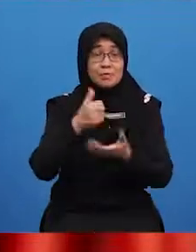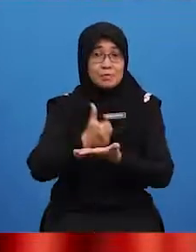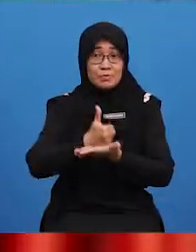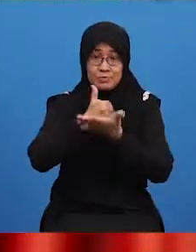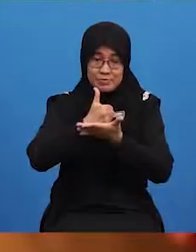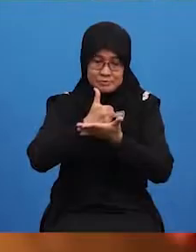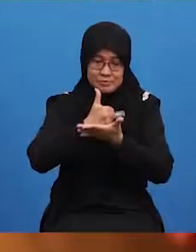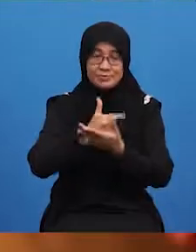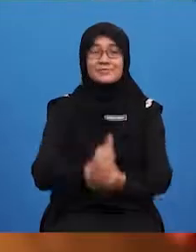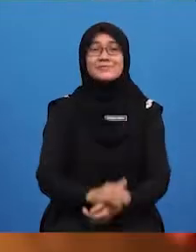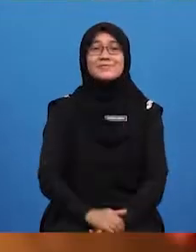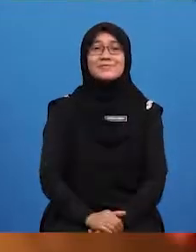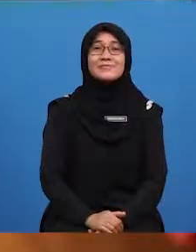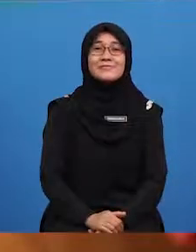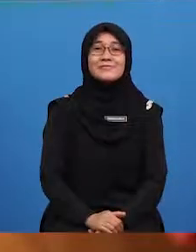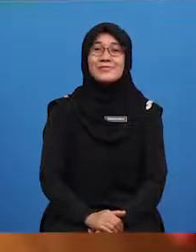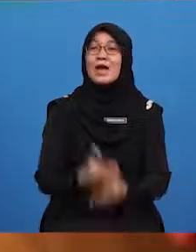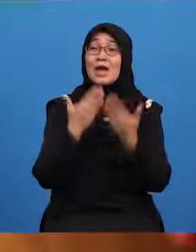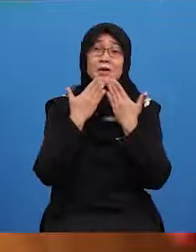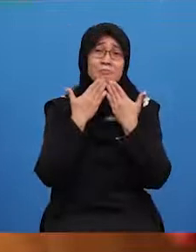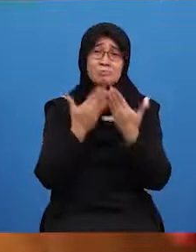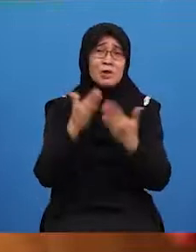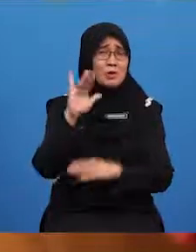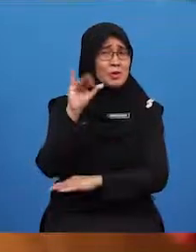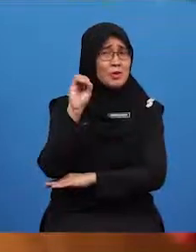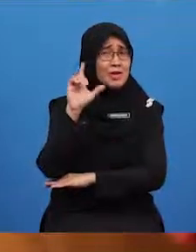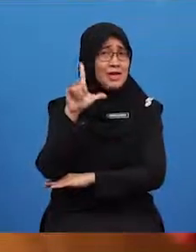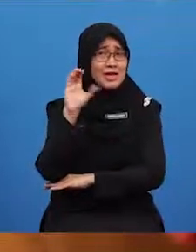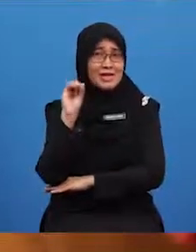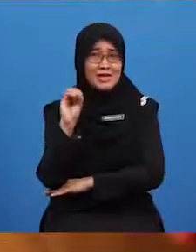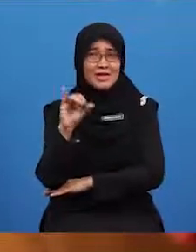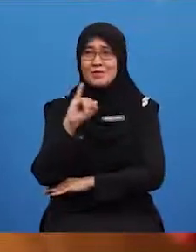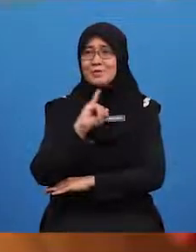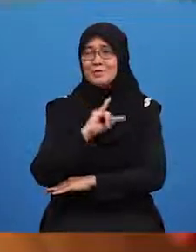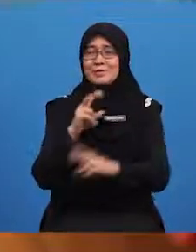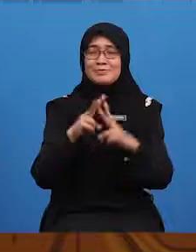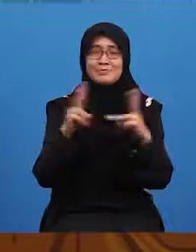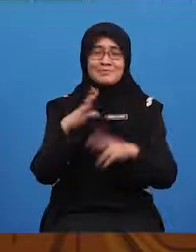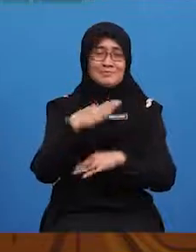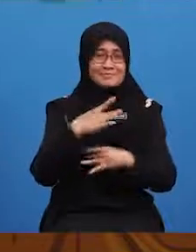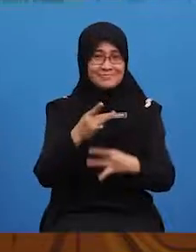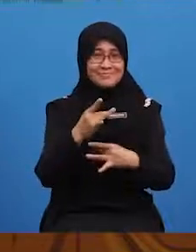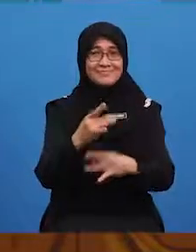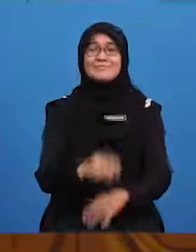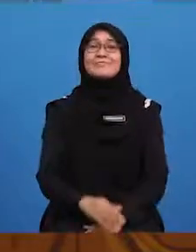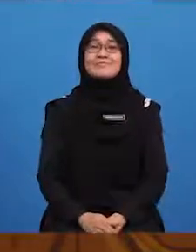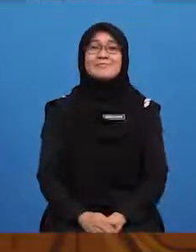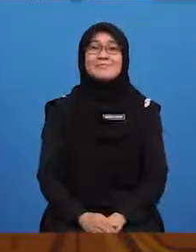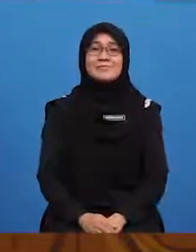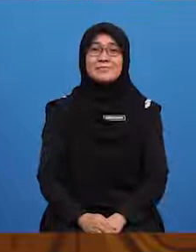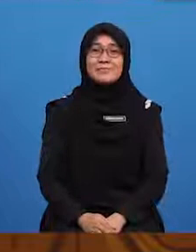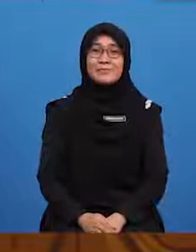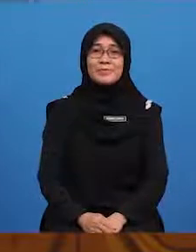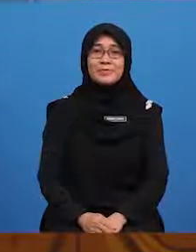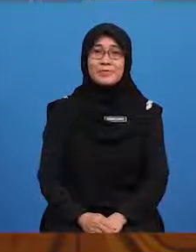topic. Oh, thank you, Yolo. I do really appreciate it. Boys and girls,